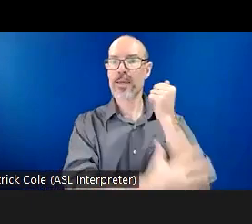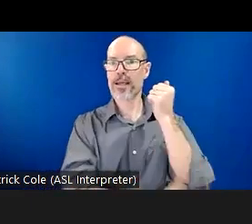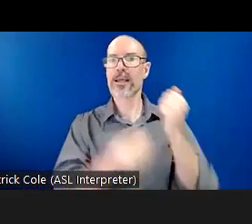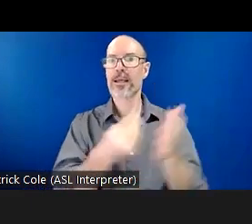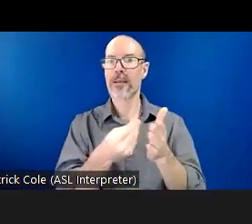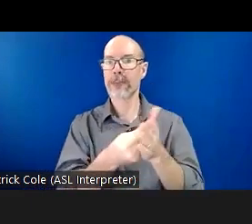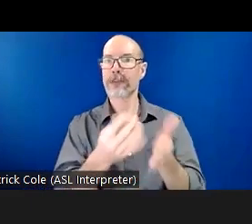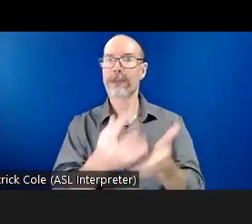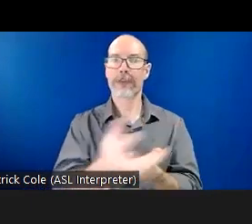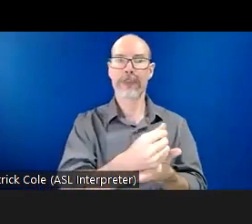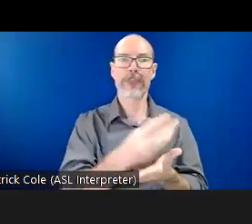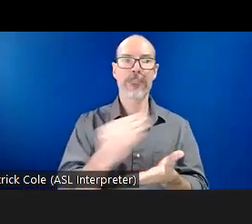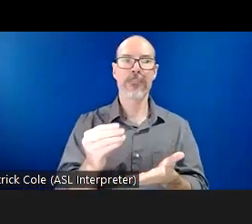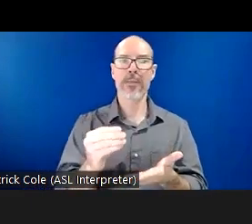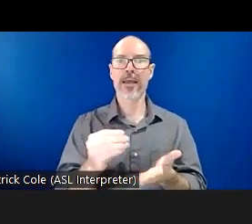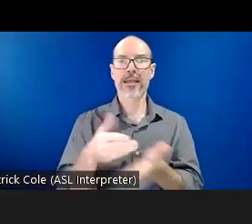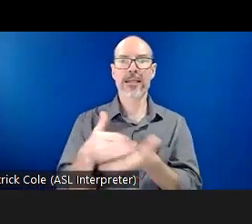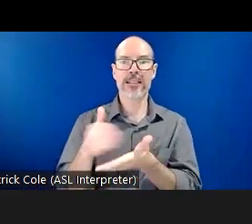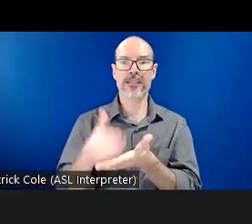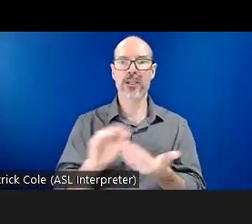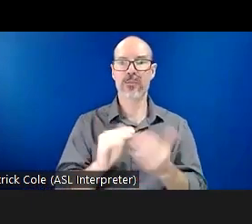term that is